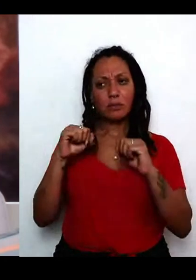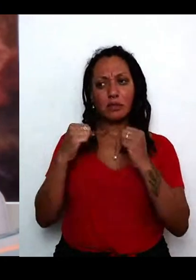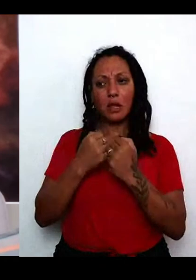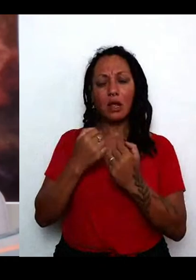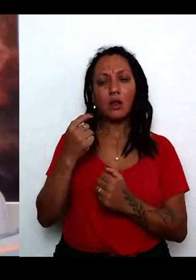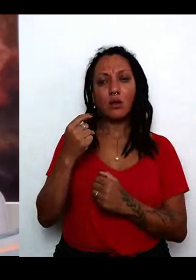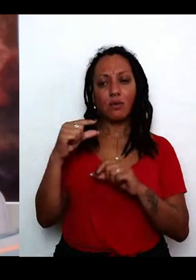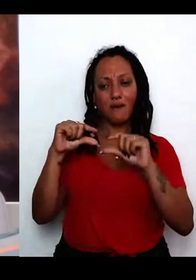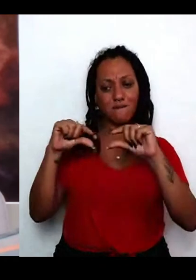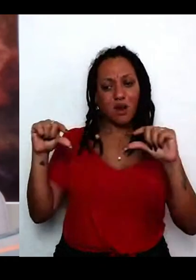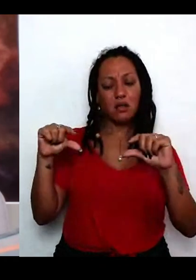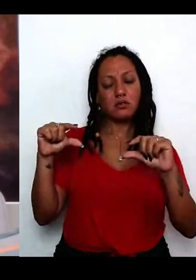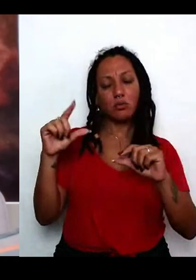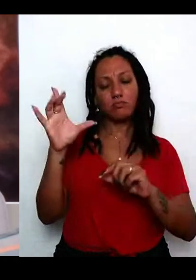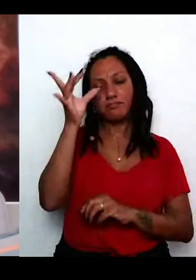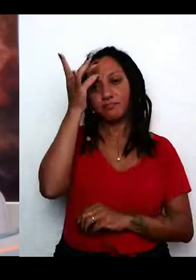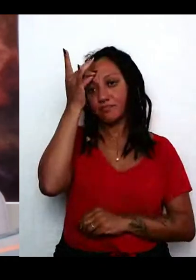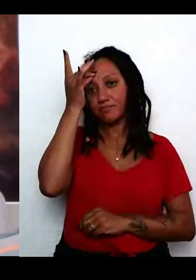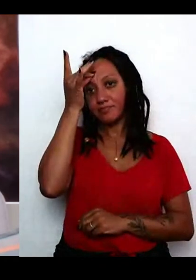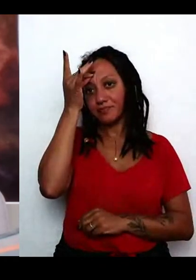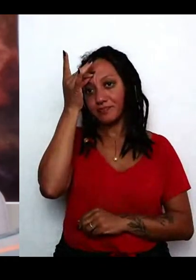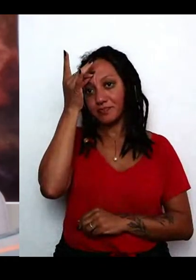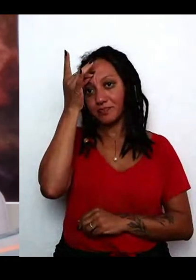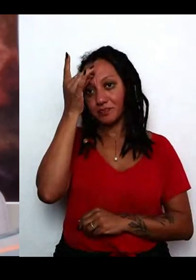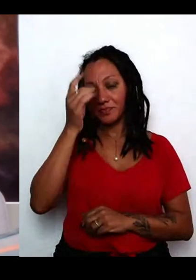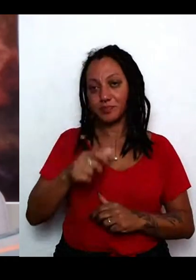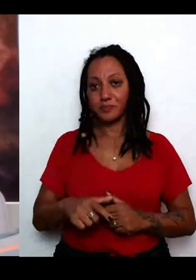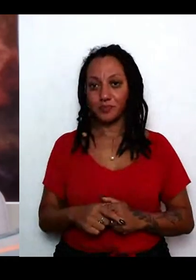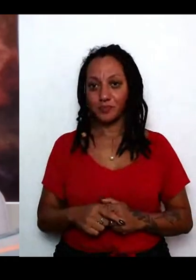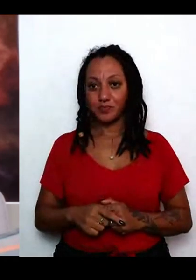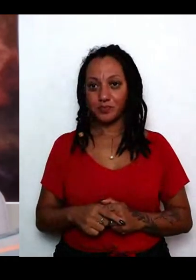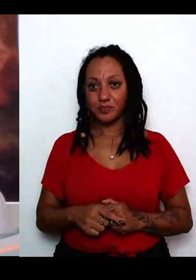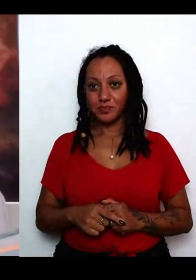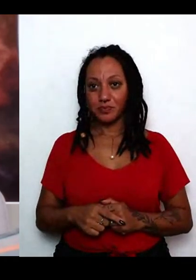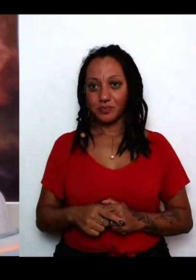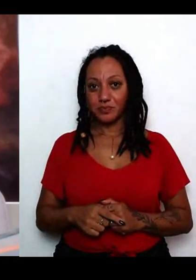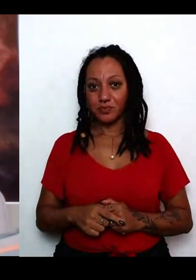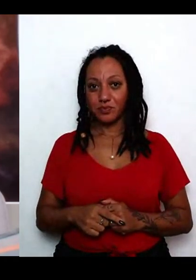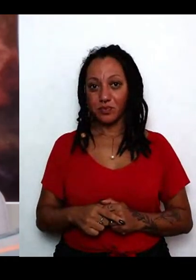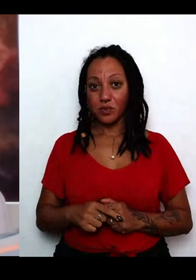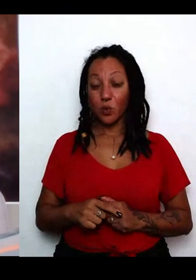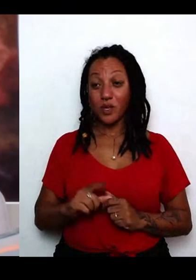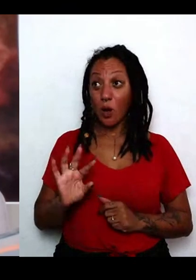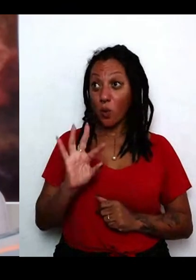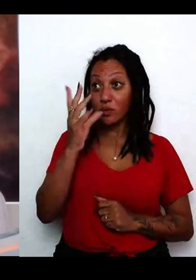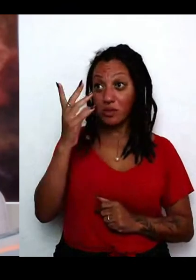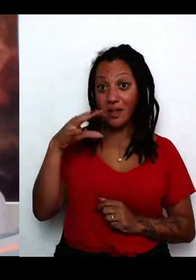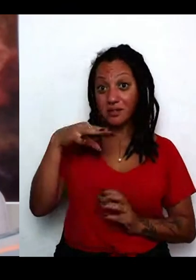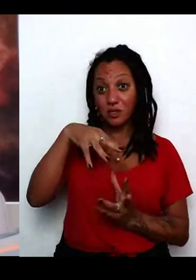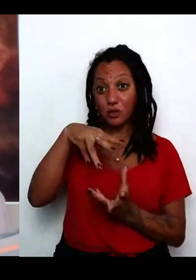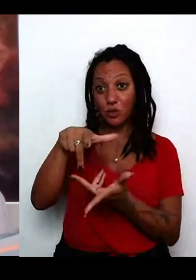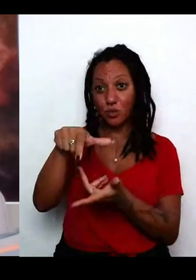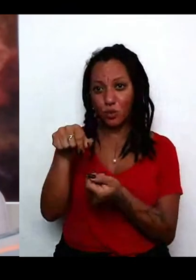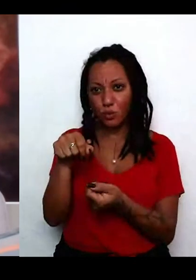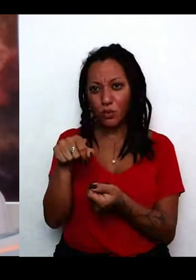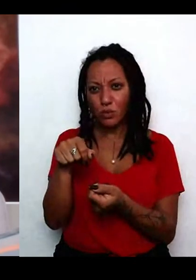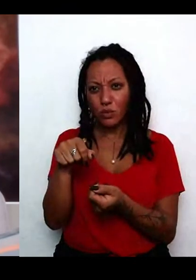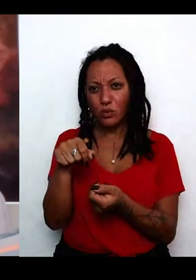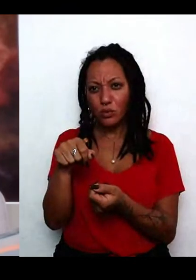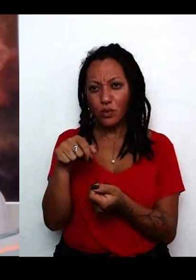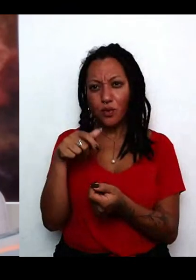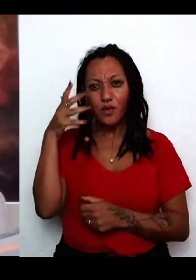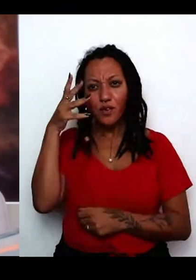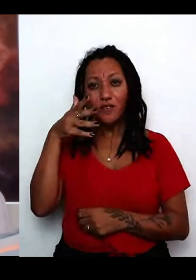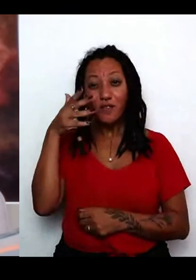least to say about human events suffer the gravis of consequences and that of course is